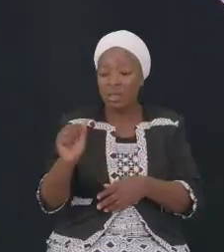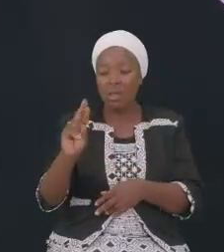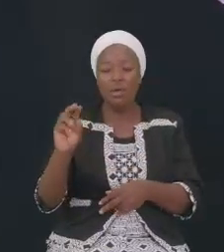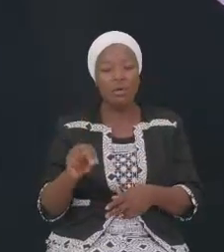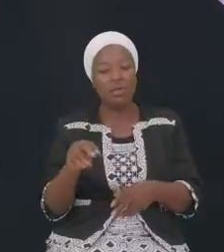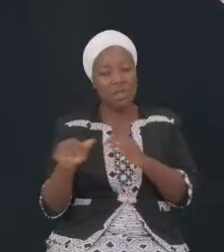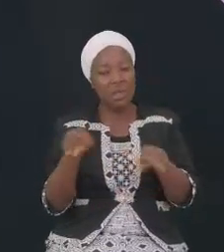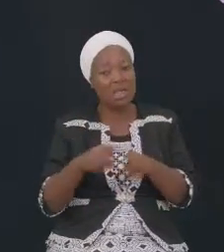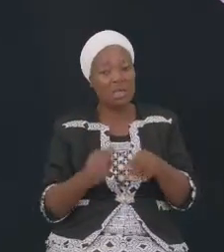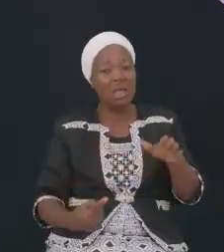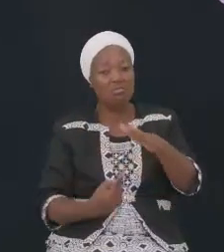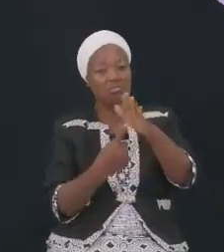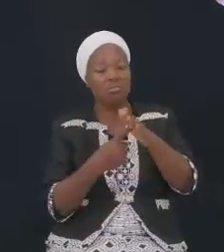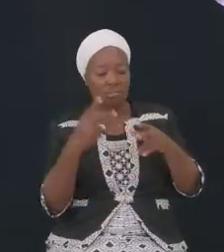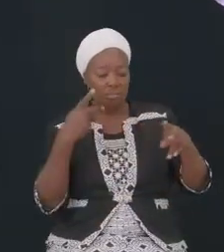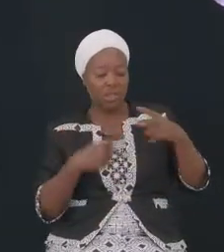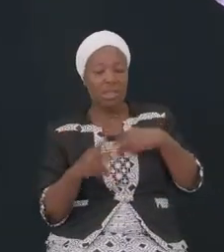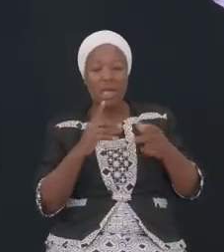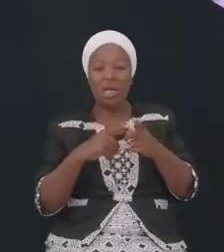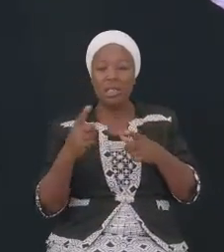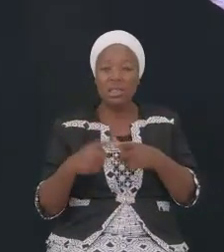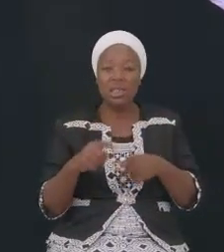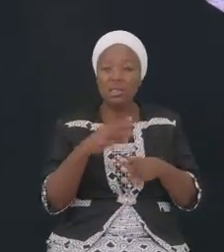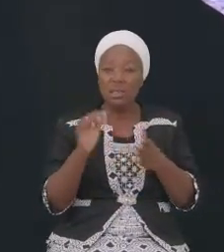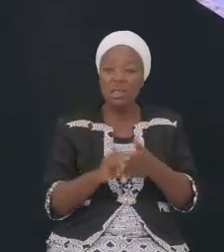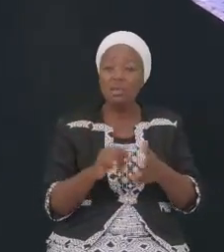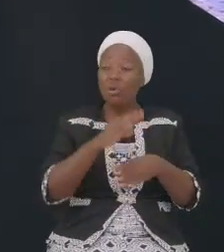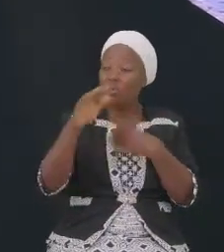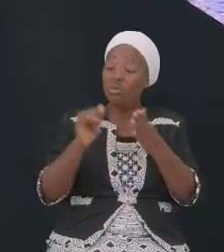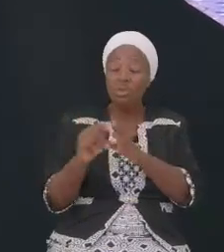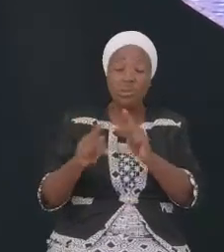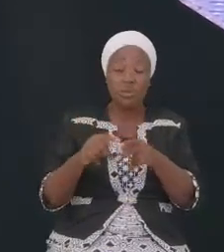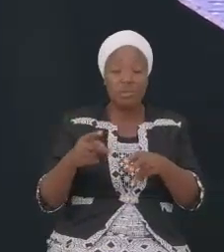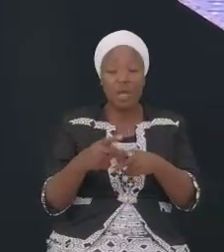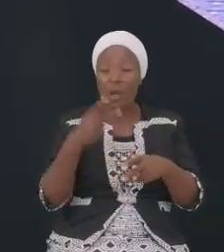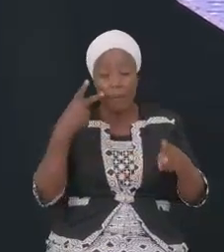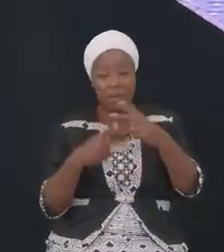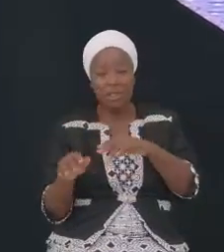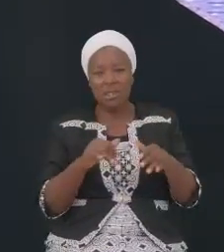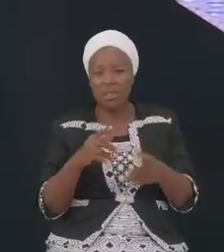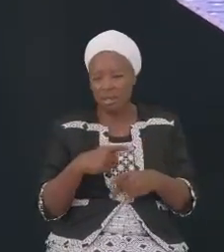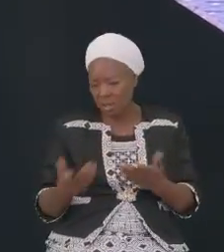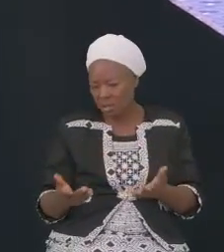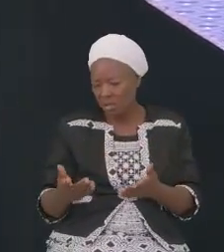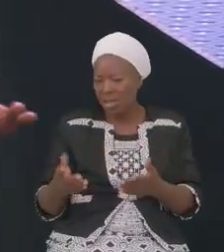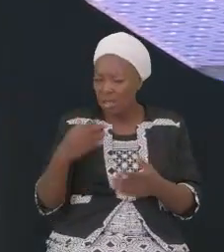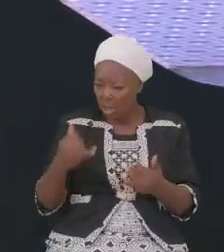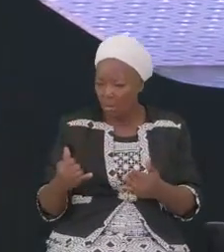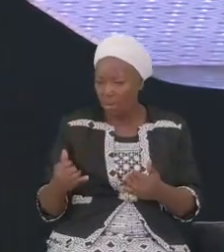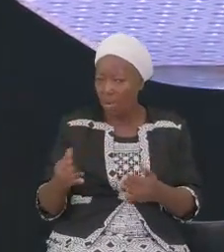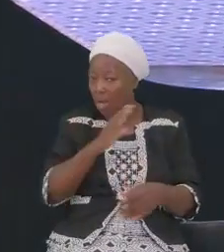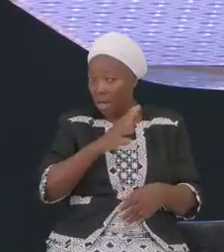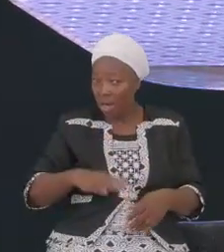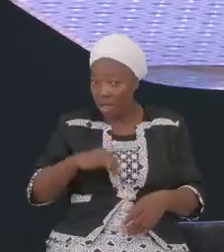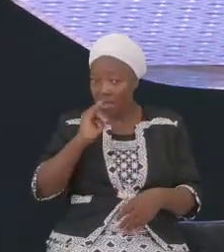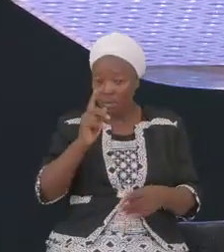priest, all that other high priests in the old covenant, all that they did, Christ now is the mediator of